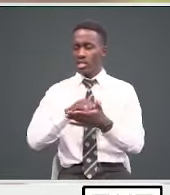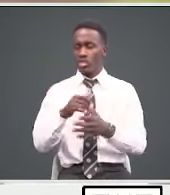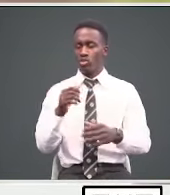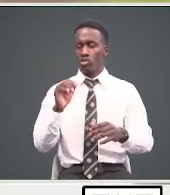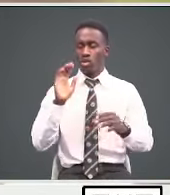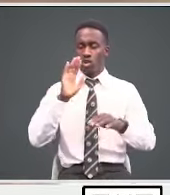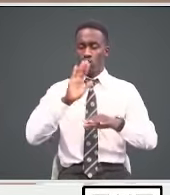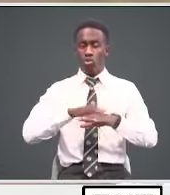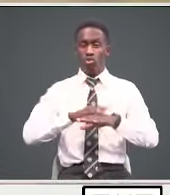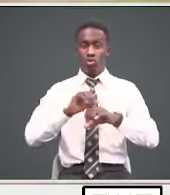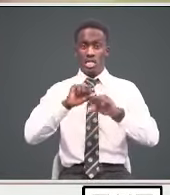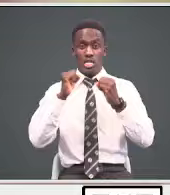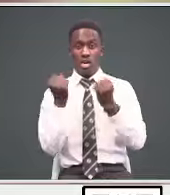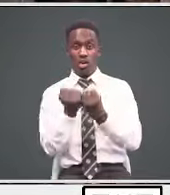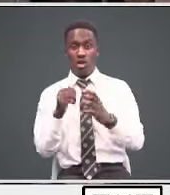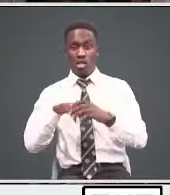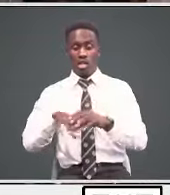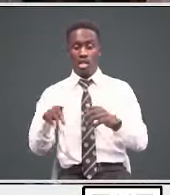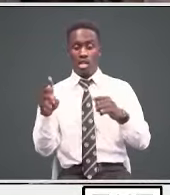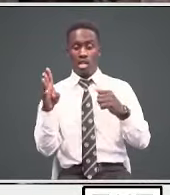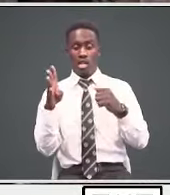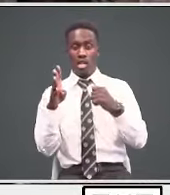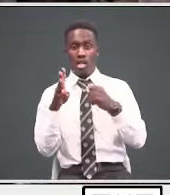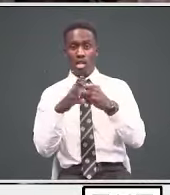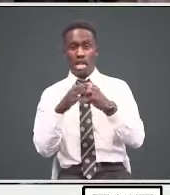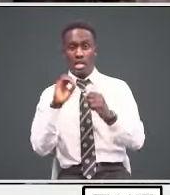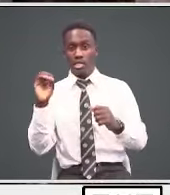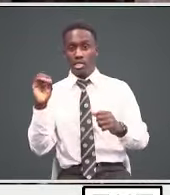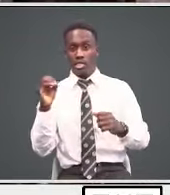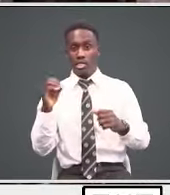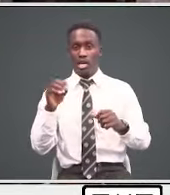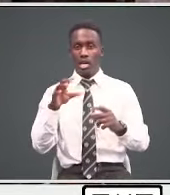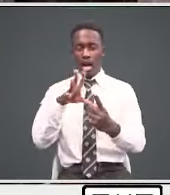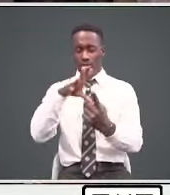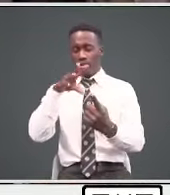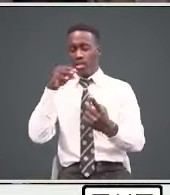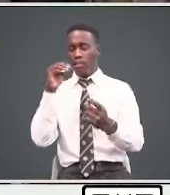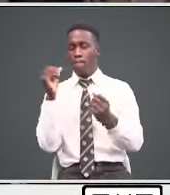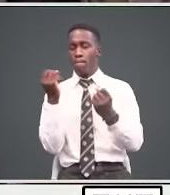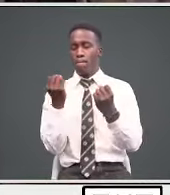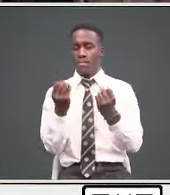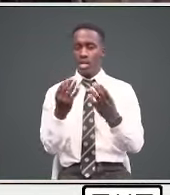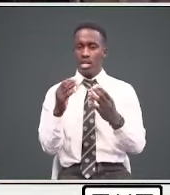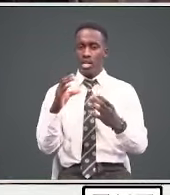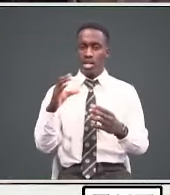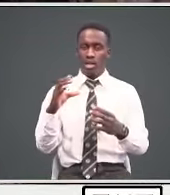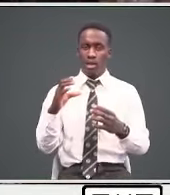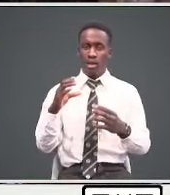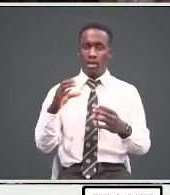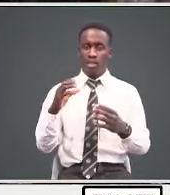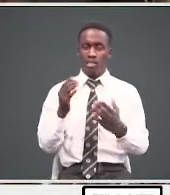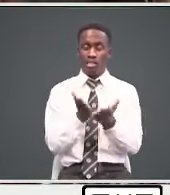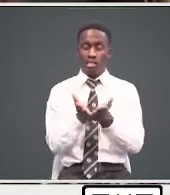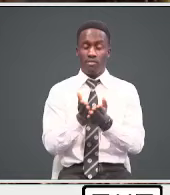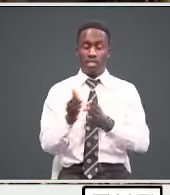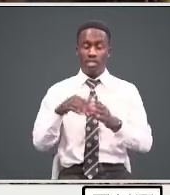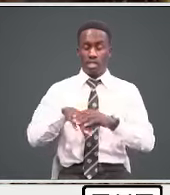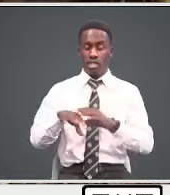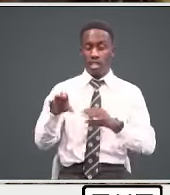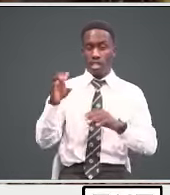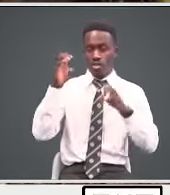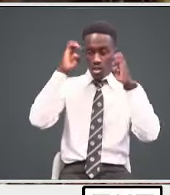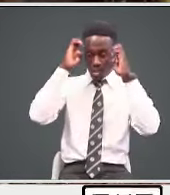financial institutions in the 90s, attracting a huge number of civil servants, especially from the education sector. It